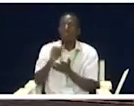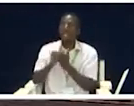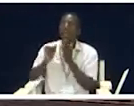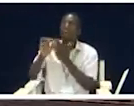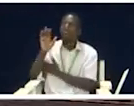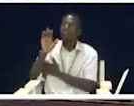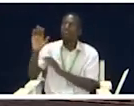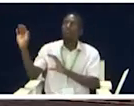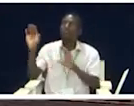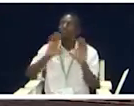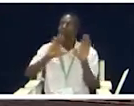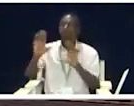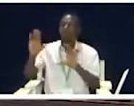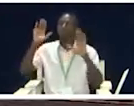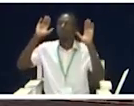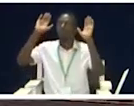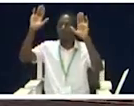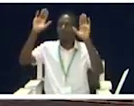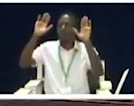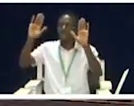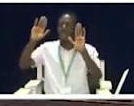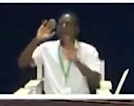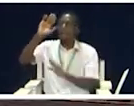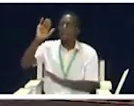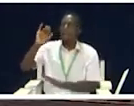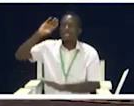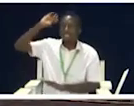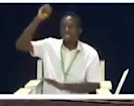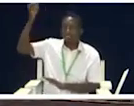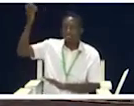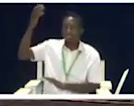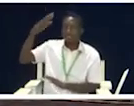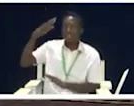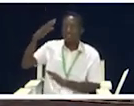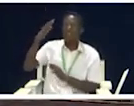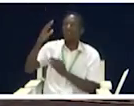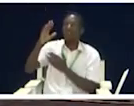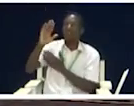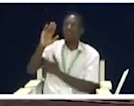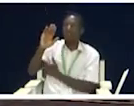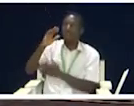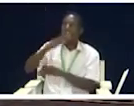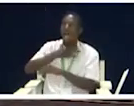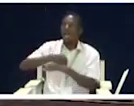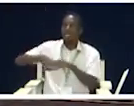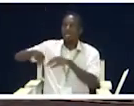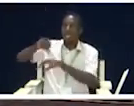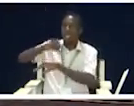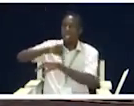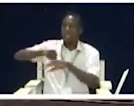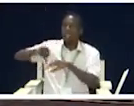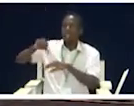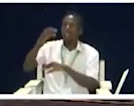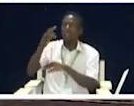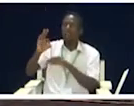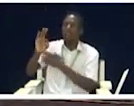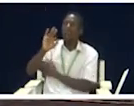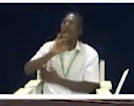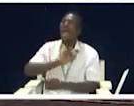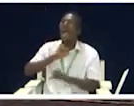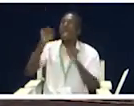about by the special grace of God and the anointing of God, I can even do much